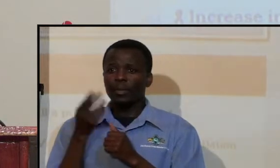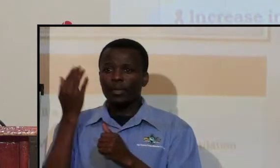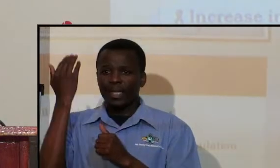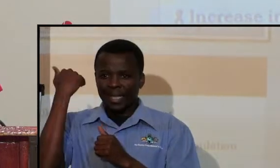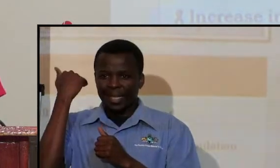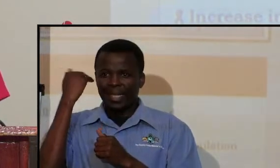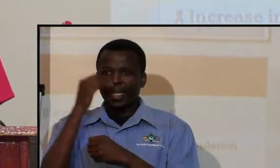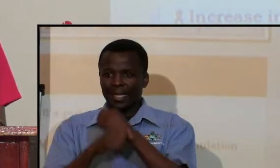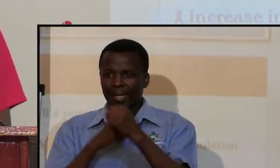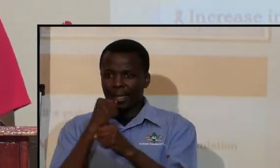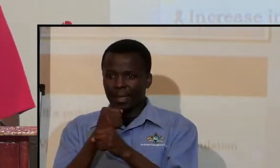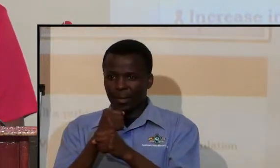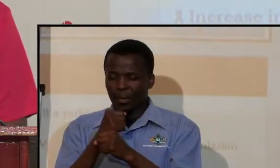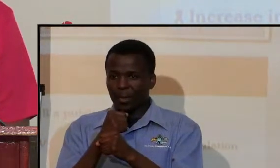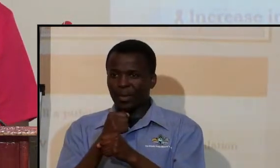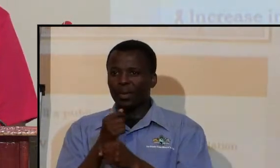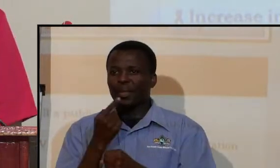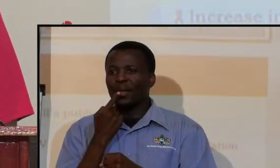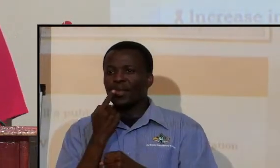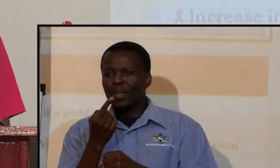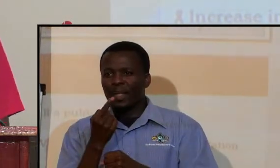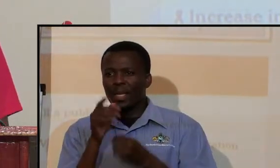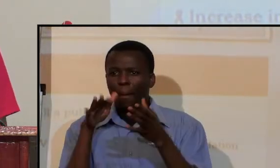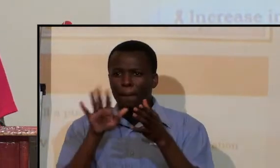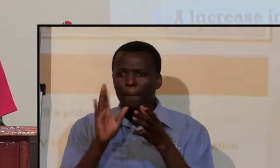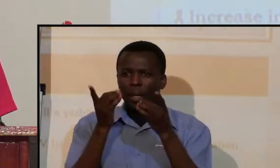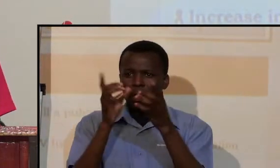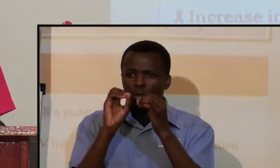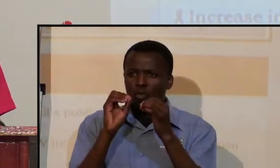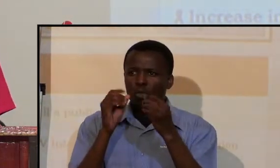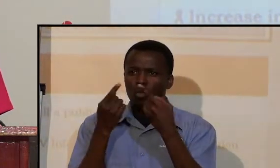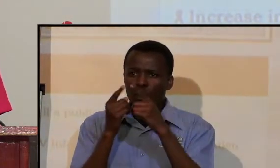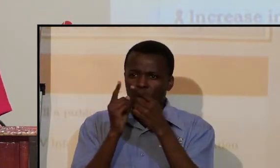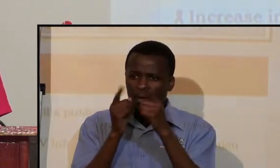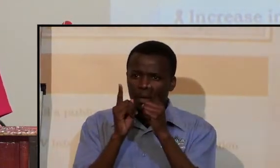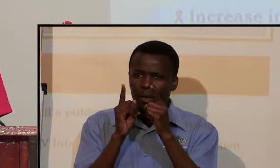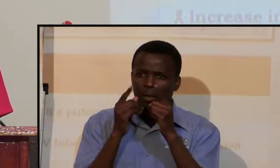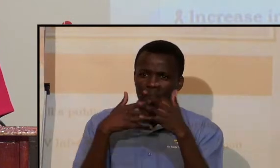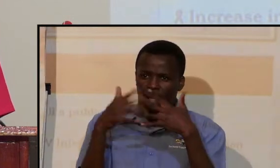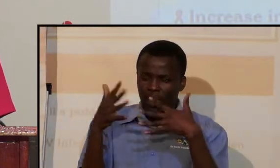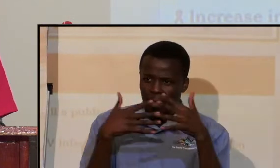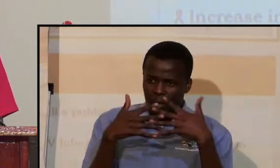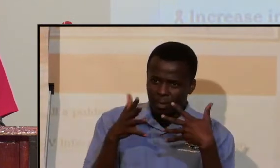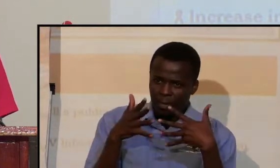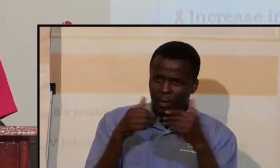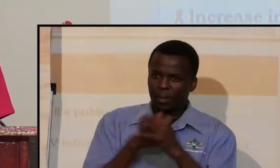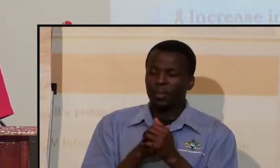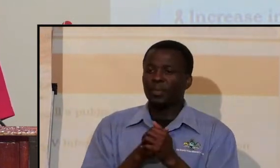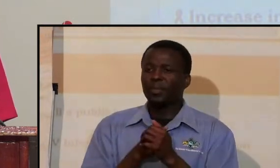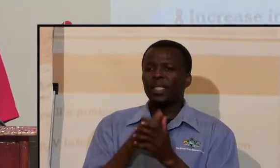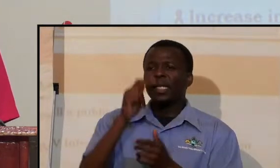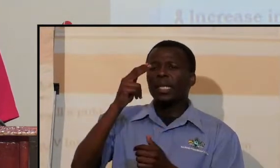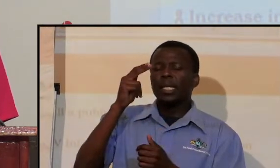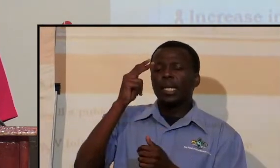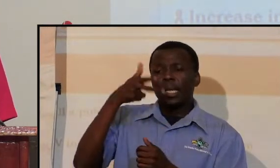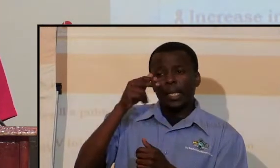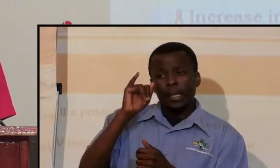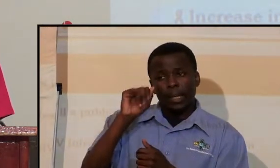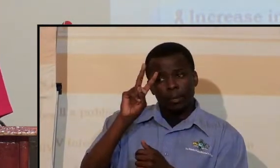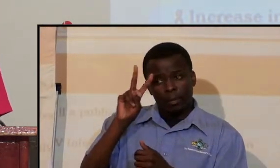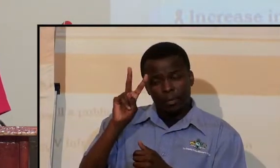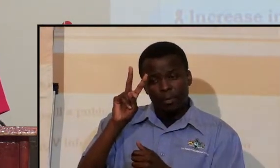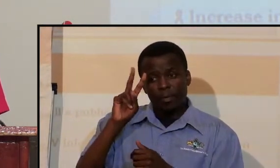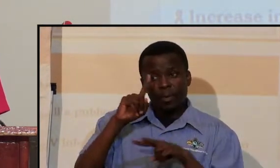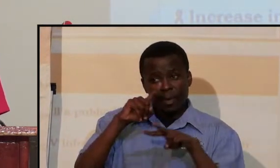you encouraged us to go and work with communities and invest in communities, ensure that we keep HIV/AIDS in the